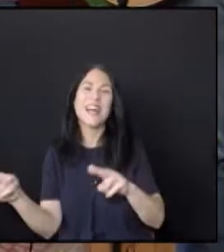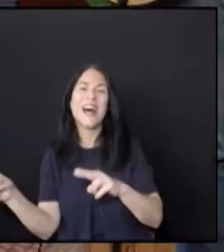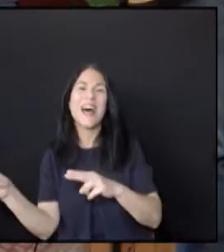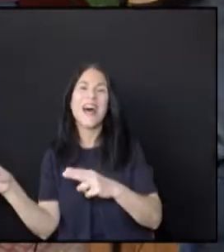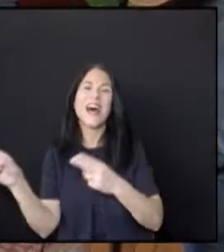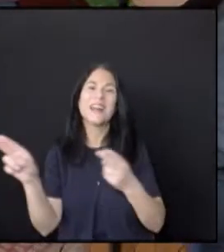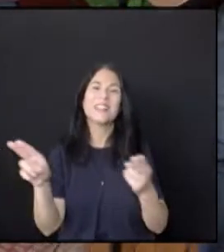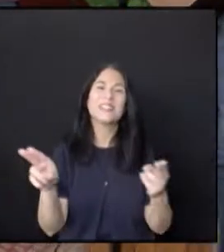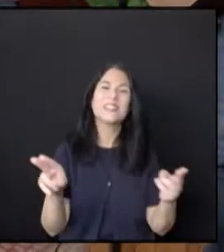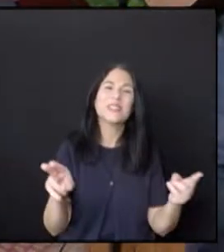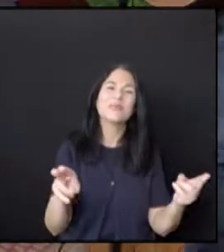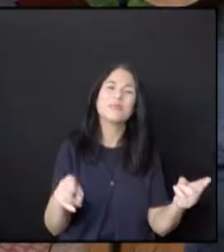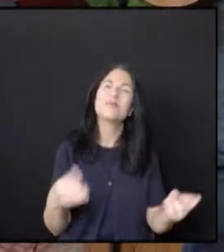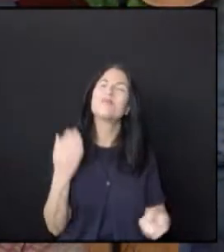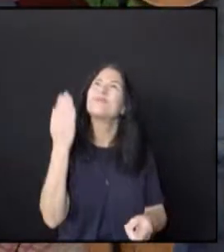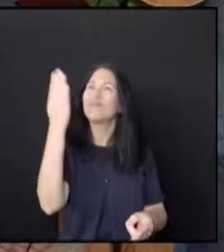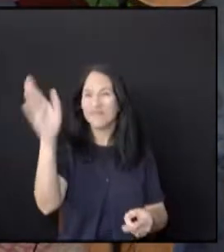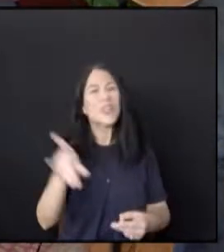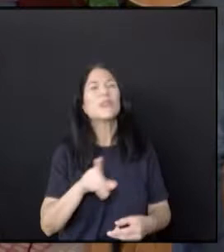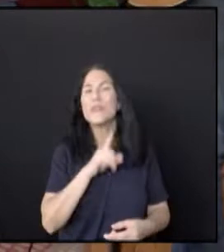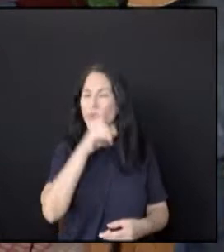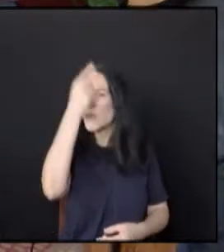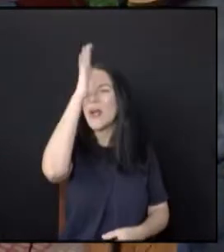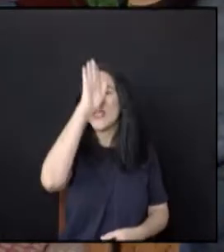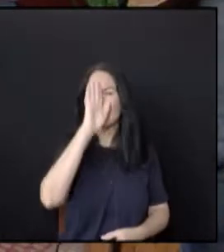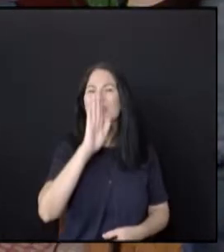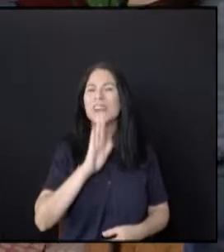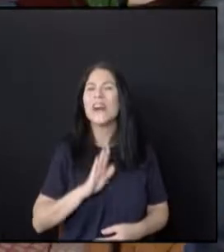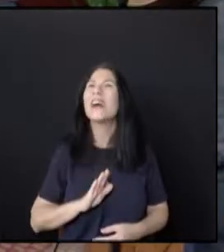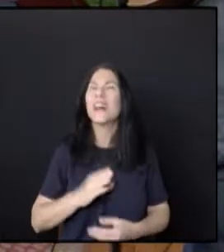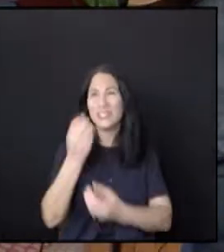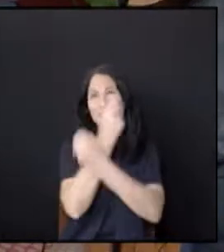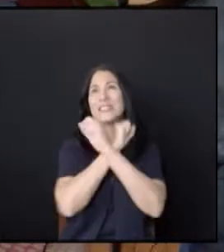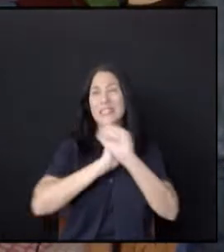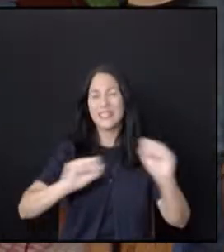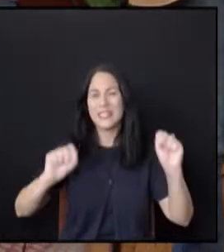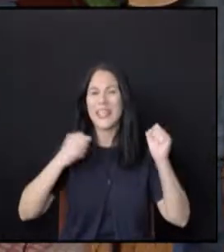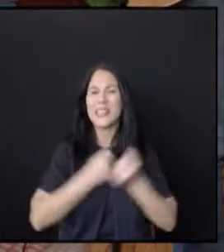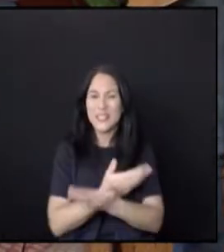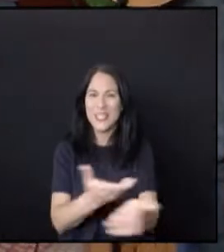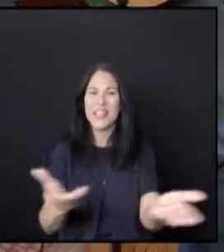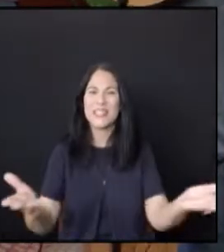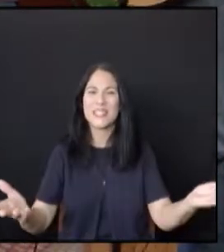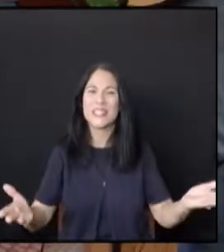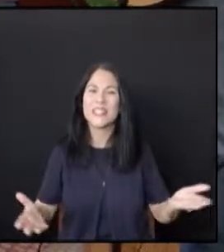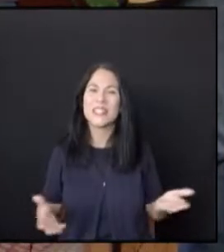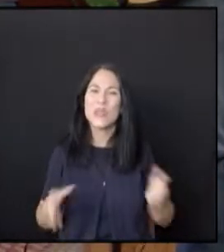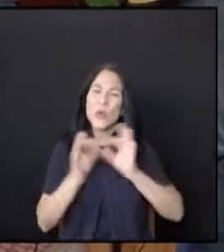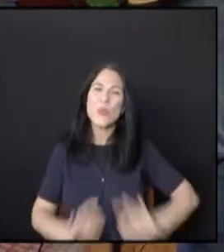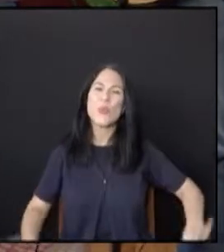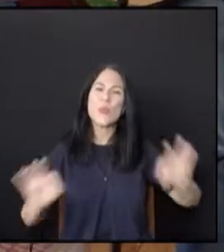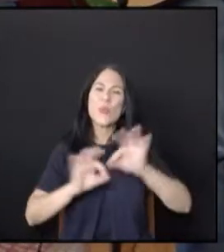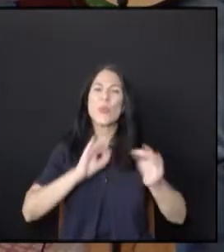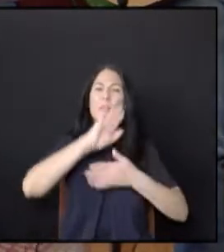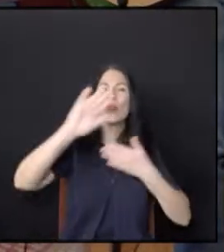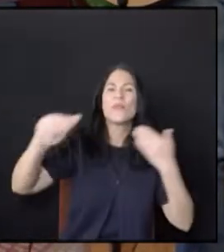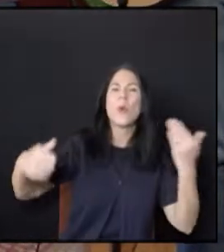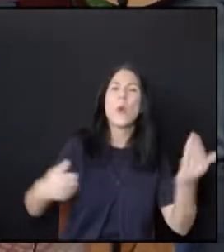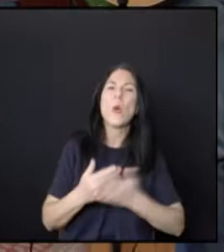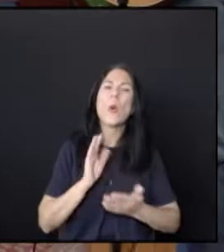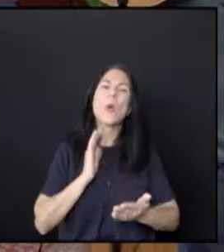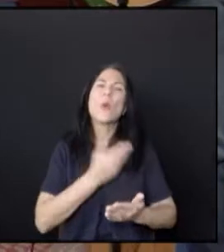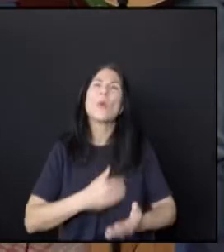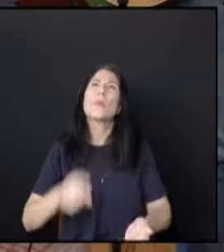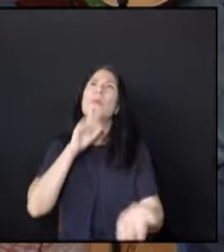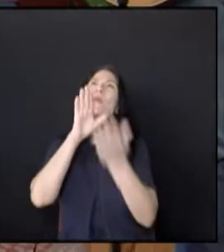Hosanna. You are the God who saves us, worthy of all our